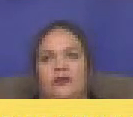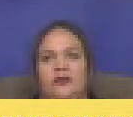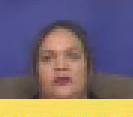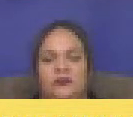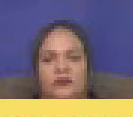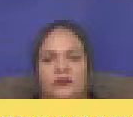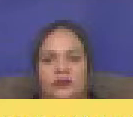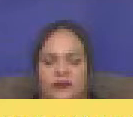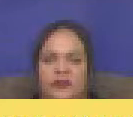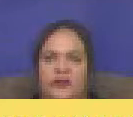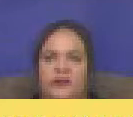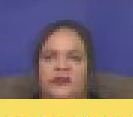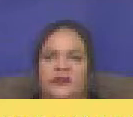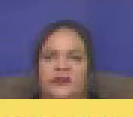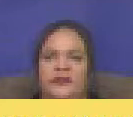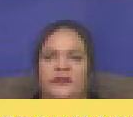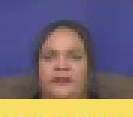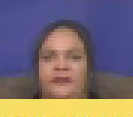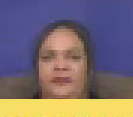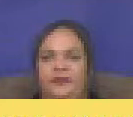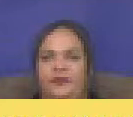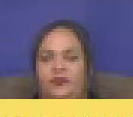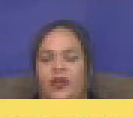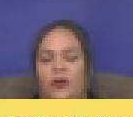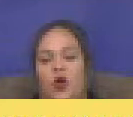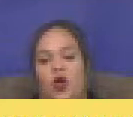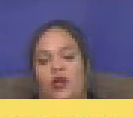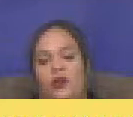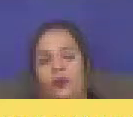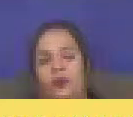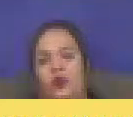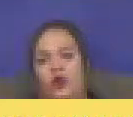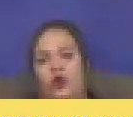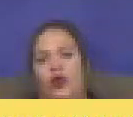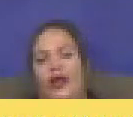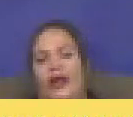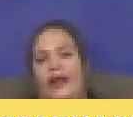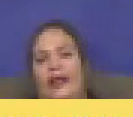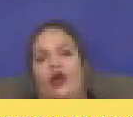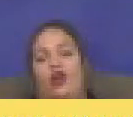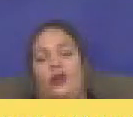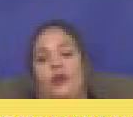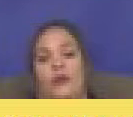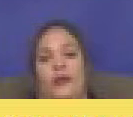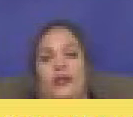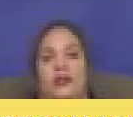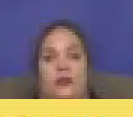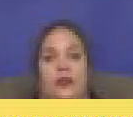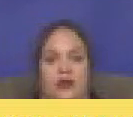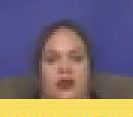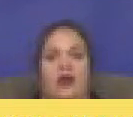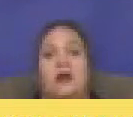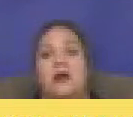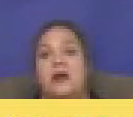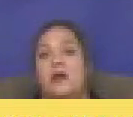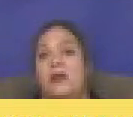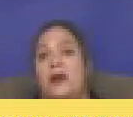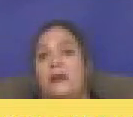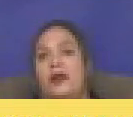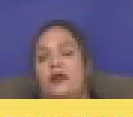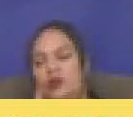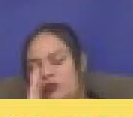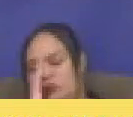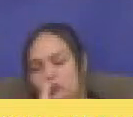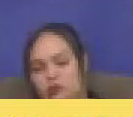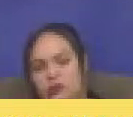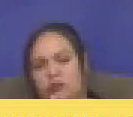I'm Honorable Kwekane, a member of this portfolio committee. I will just go straight